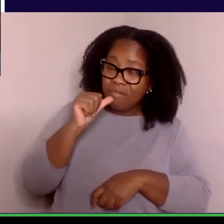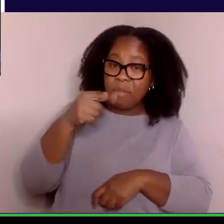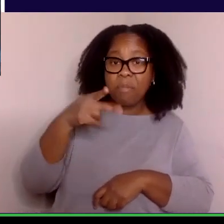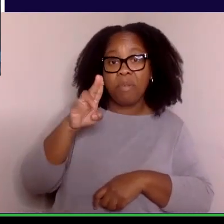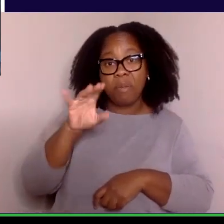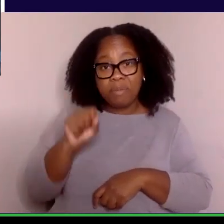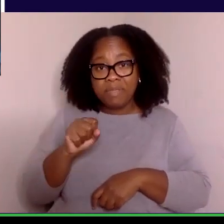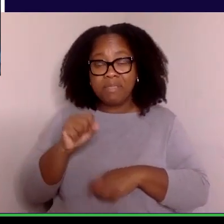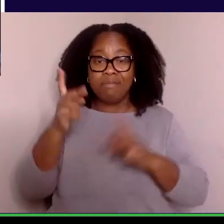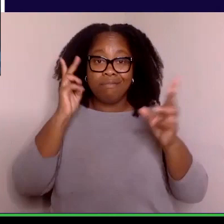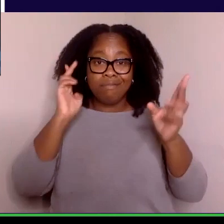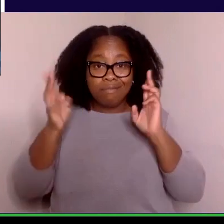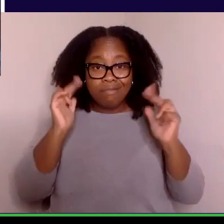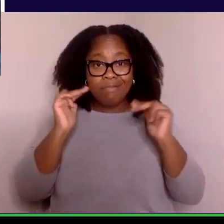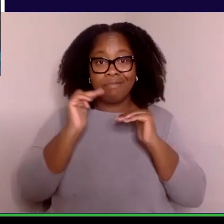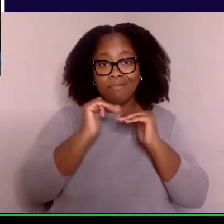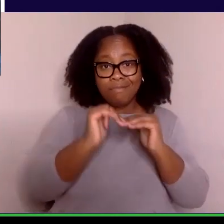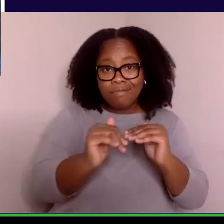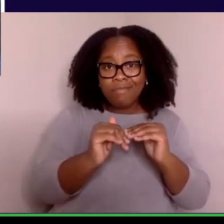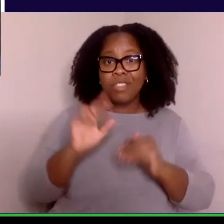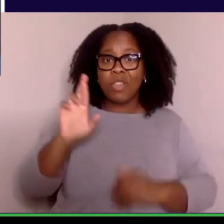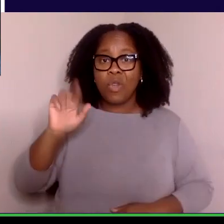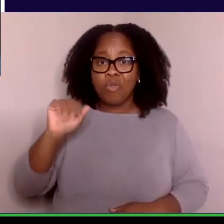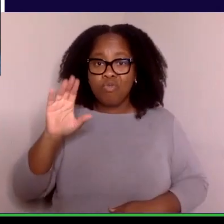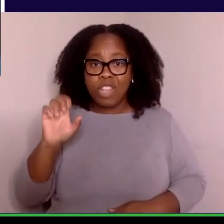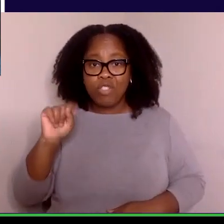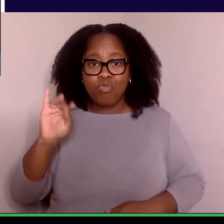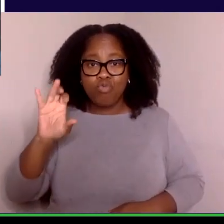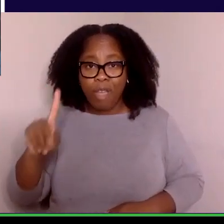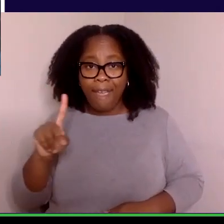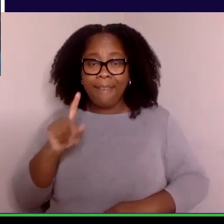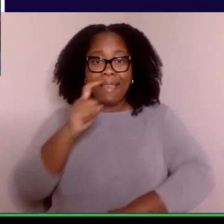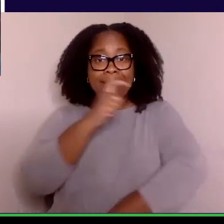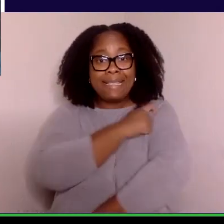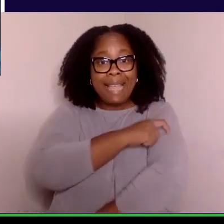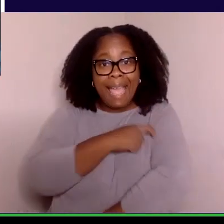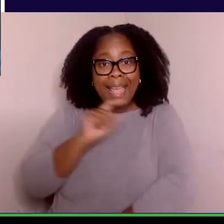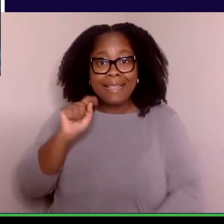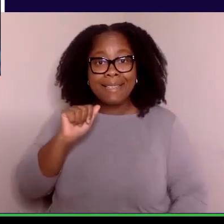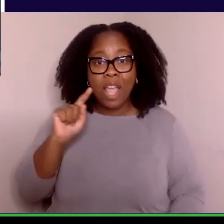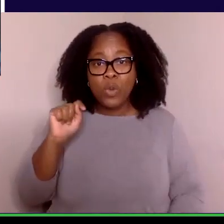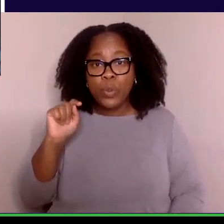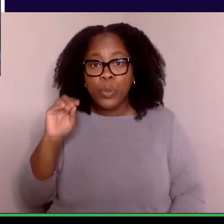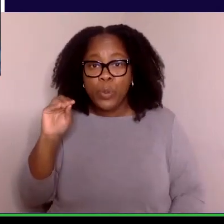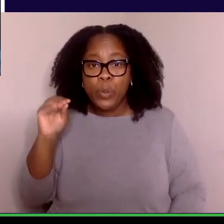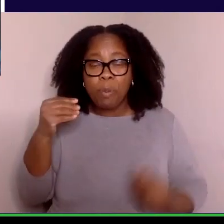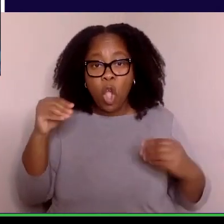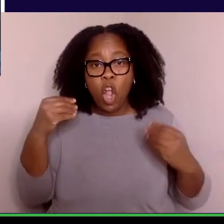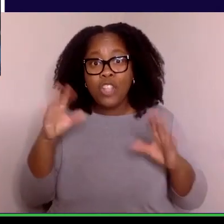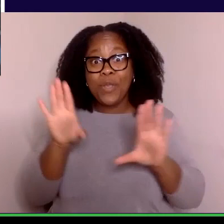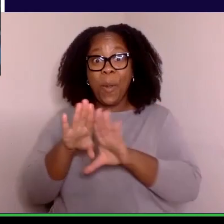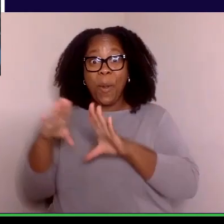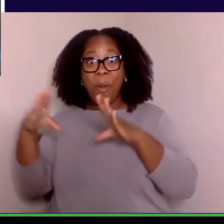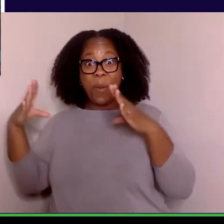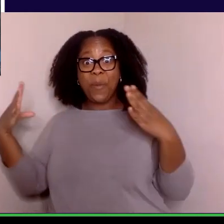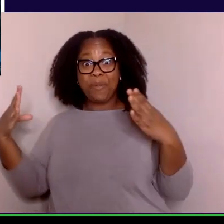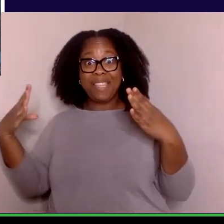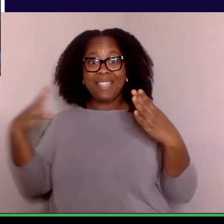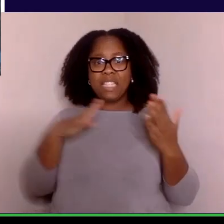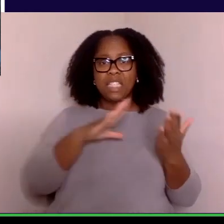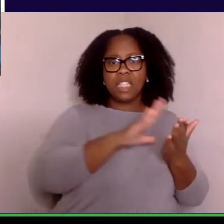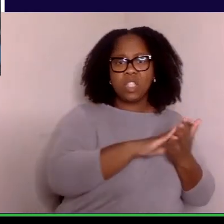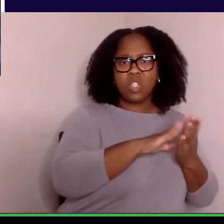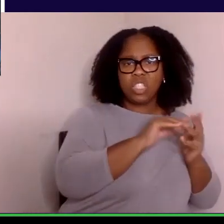racetracks, tattoo parlors allowed to reopen in LA County, even as schools remain